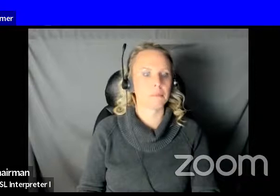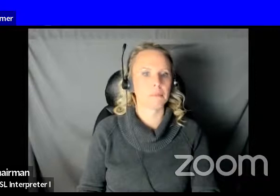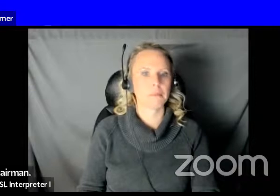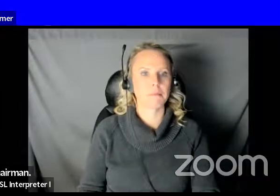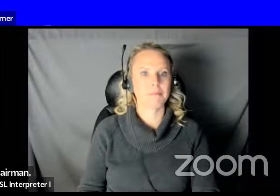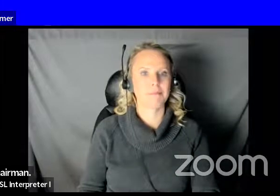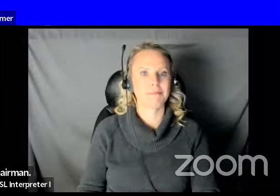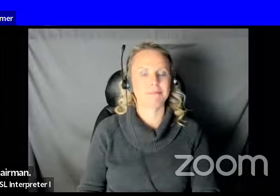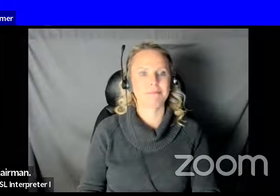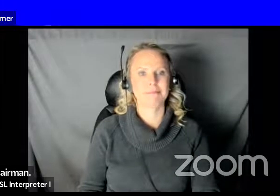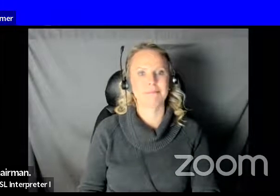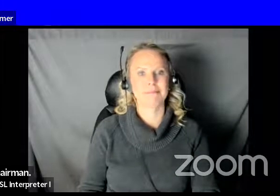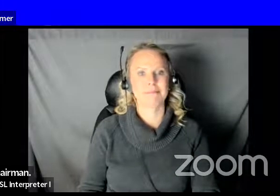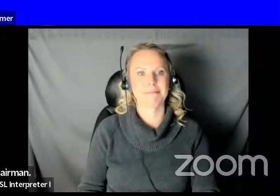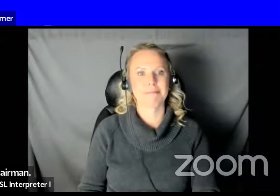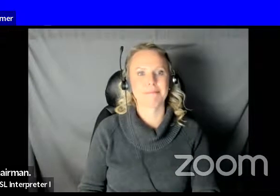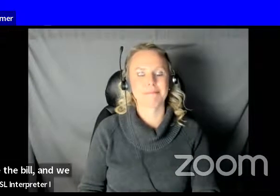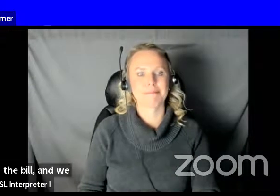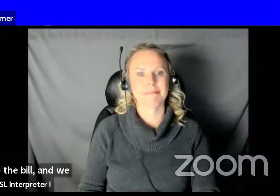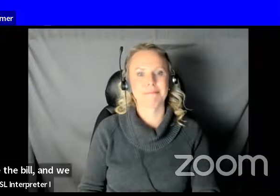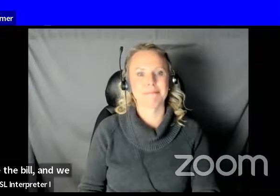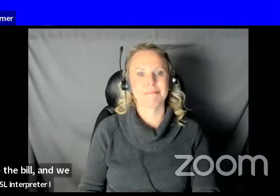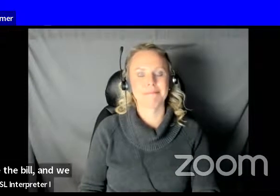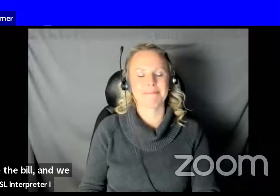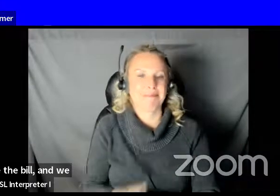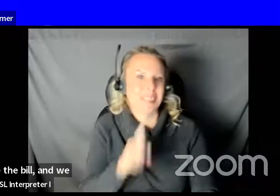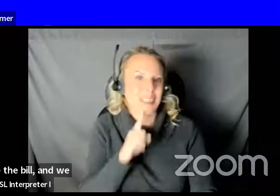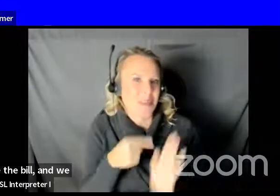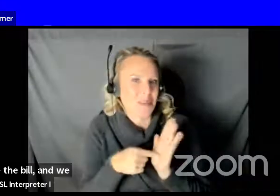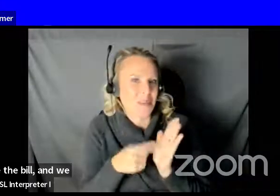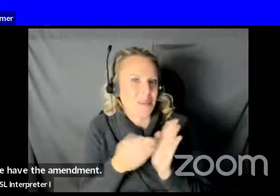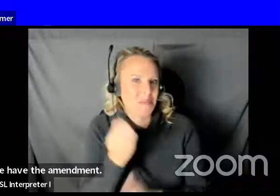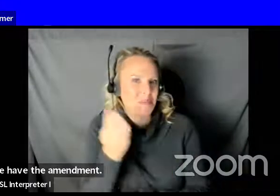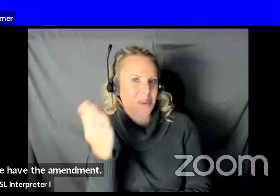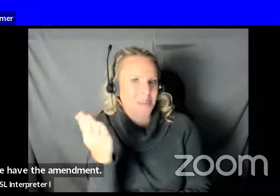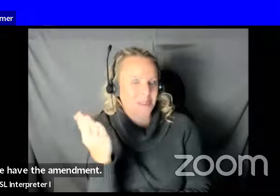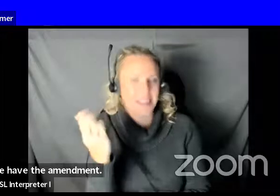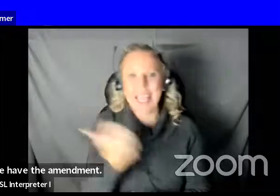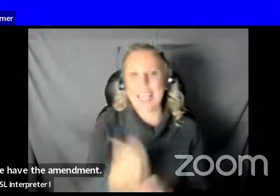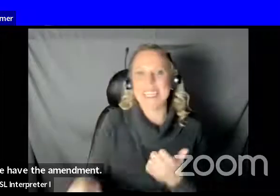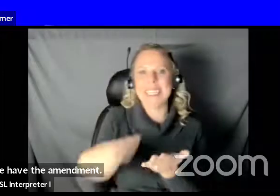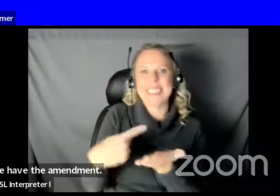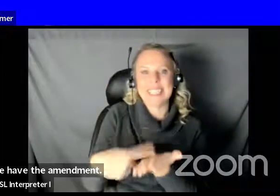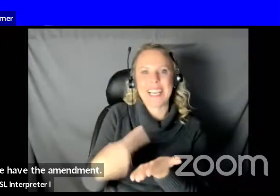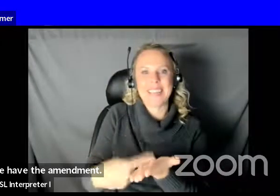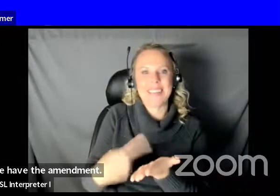Implicit is you move the bill, and we have the amendment. Is there discussion on the amendment?